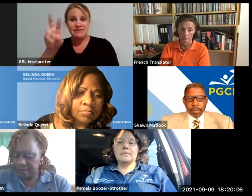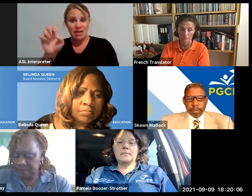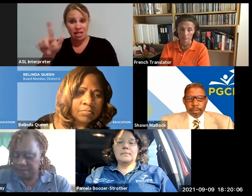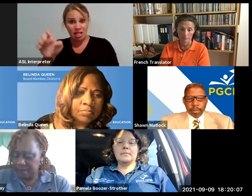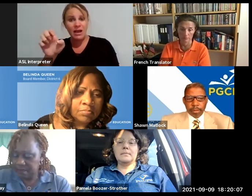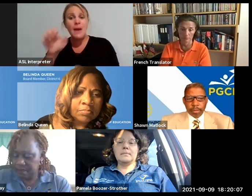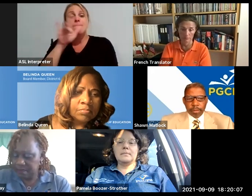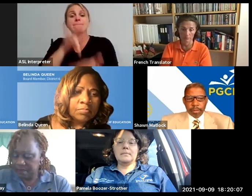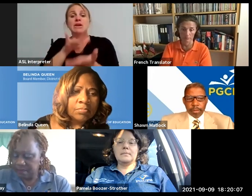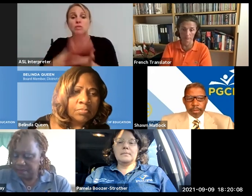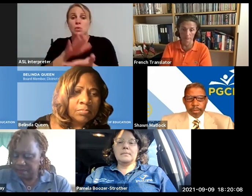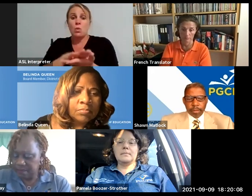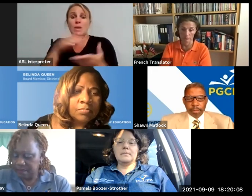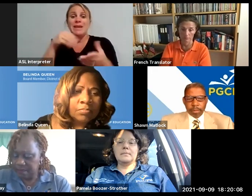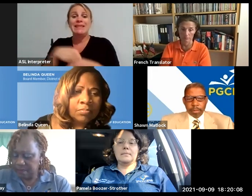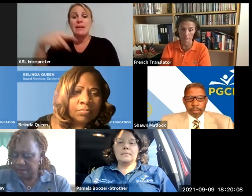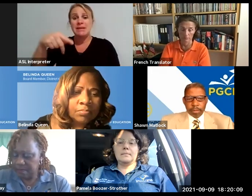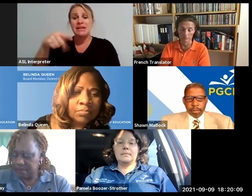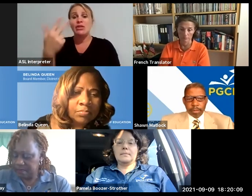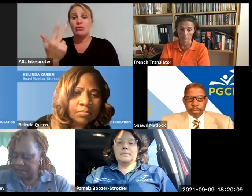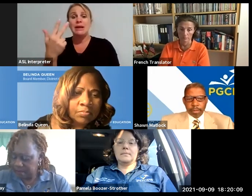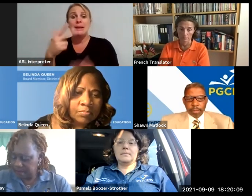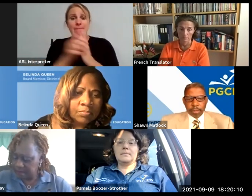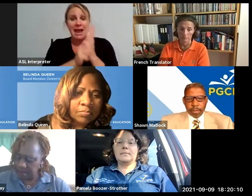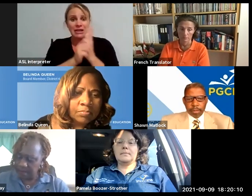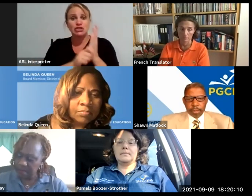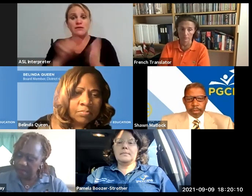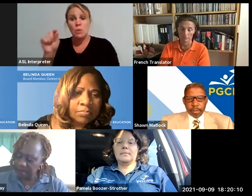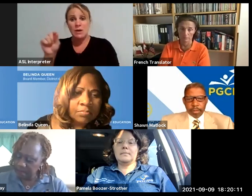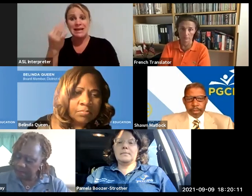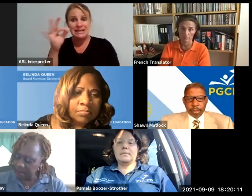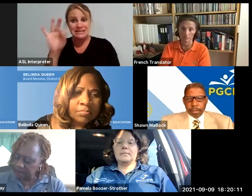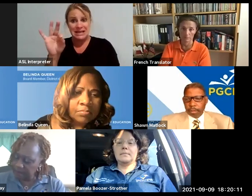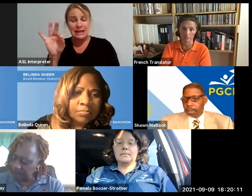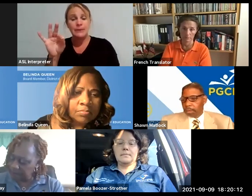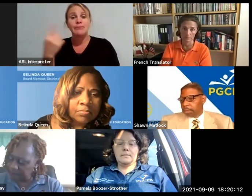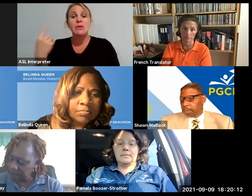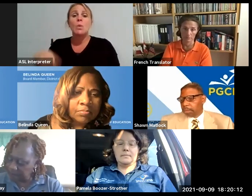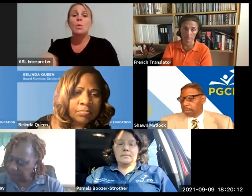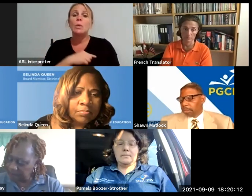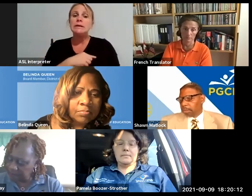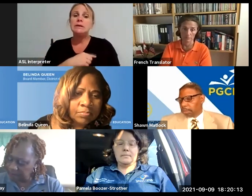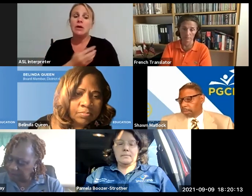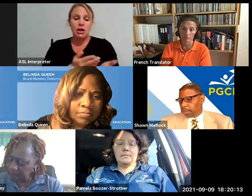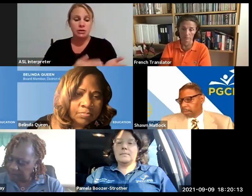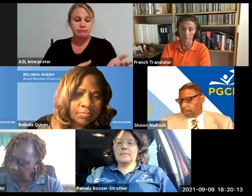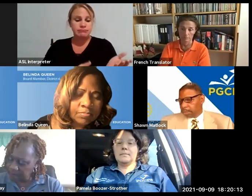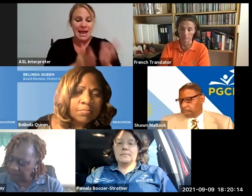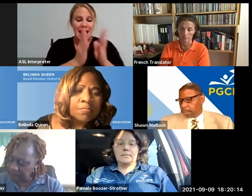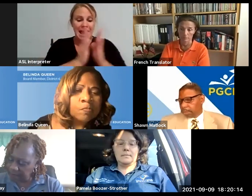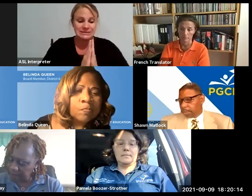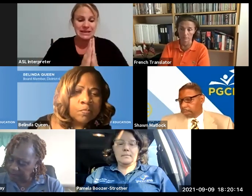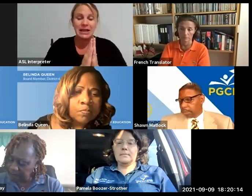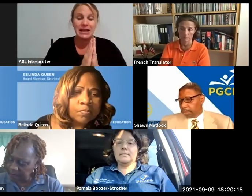the P3 package of 2019. We are urging the board, I am urging the